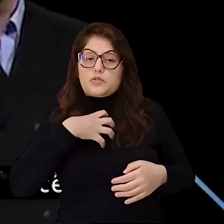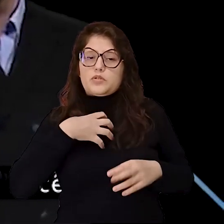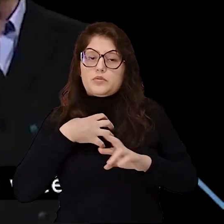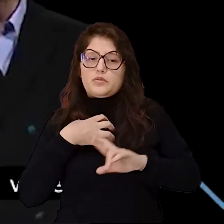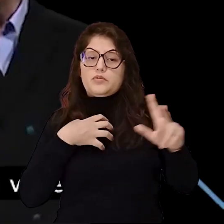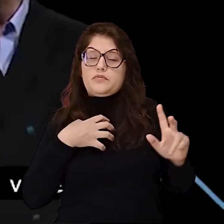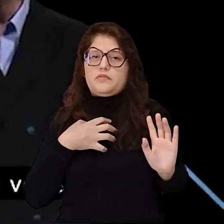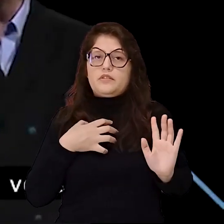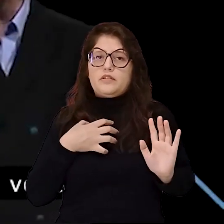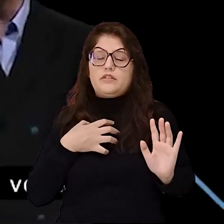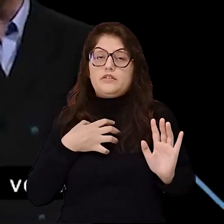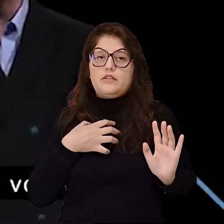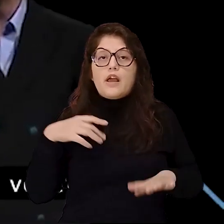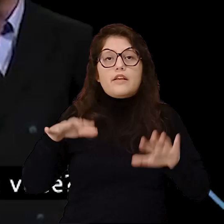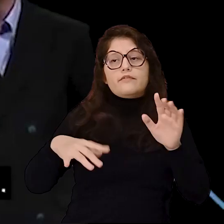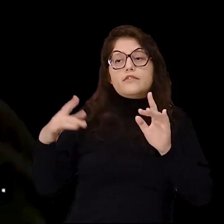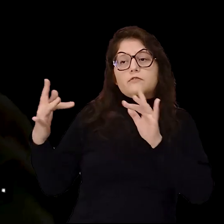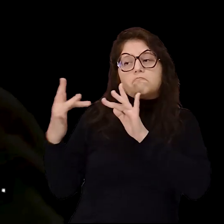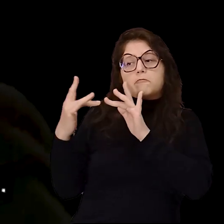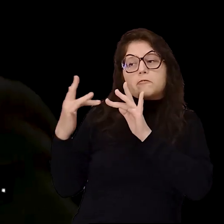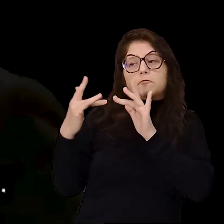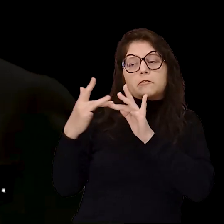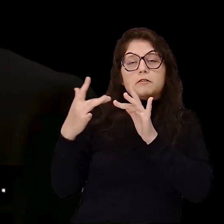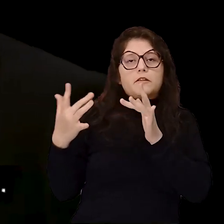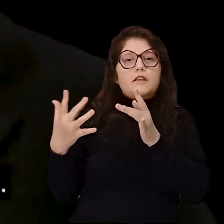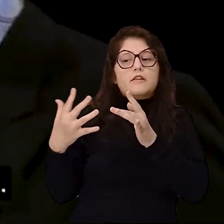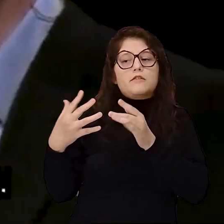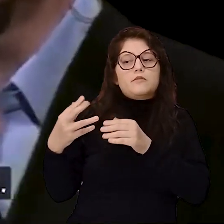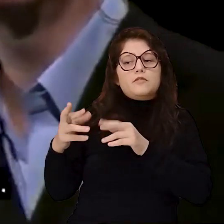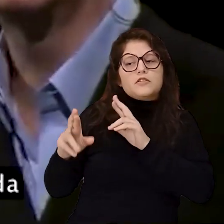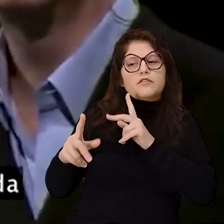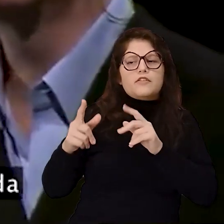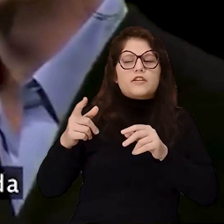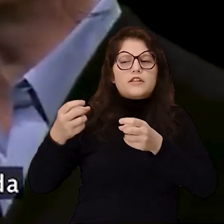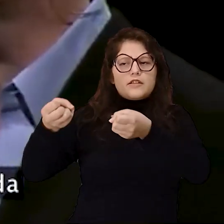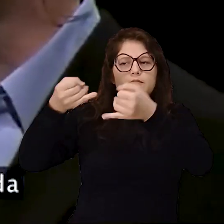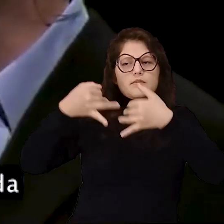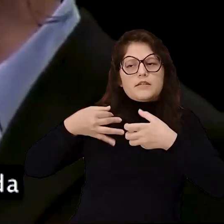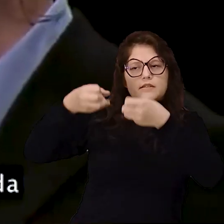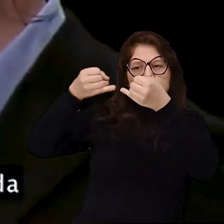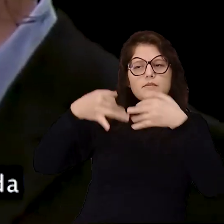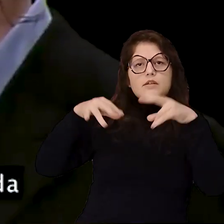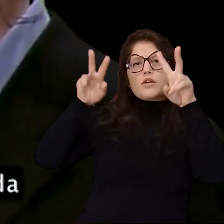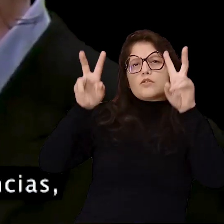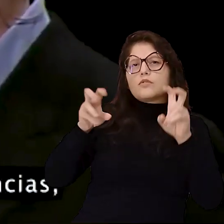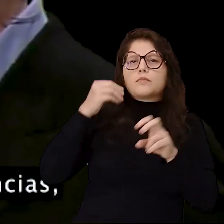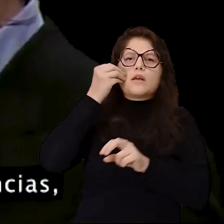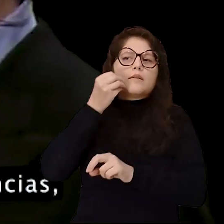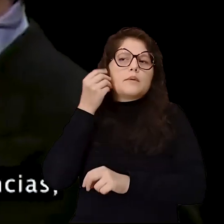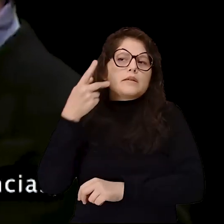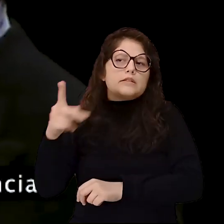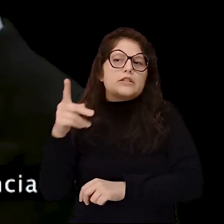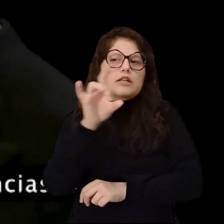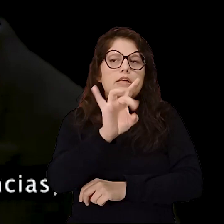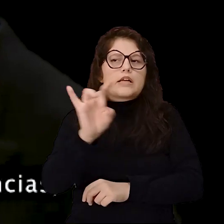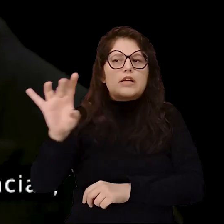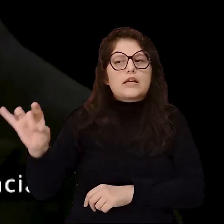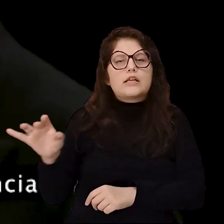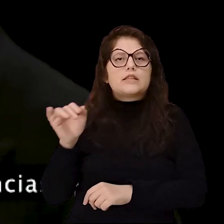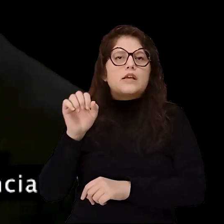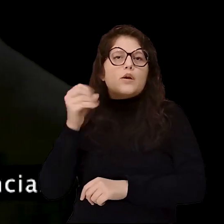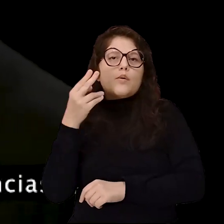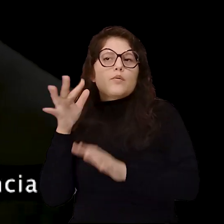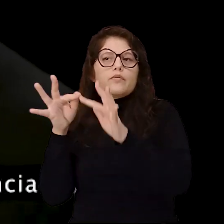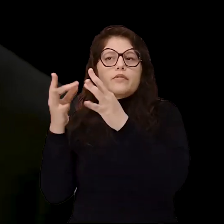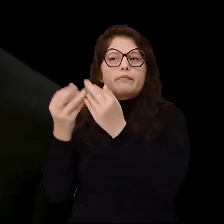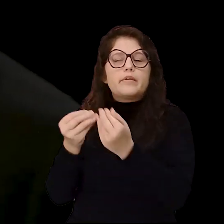They said, do people talk to you differently? And I said, yes, people talk to me differently. They talk to me differently insofar as they start telling me about